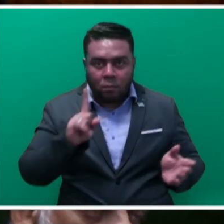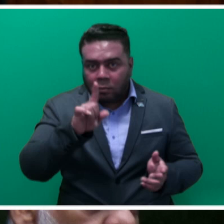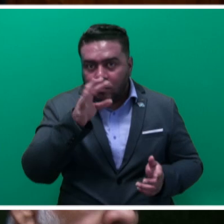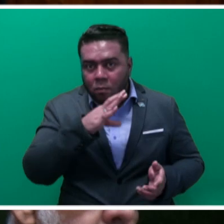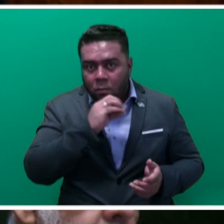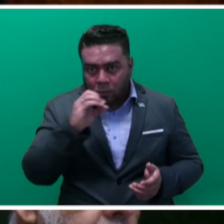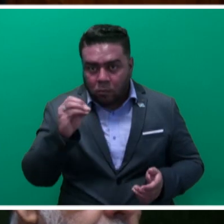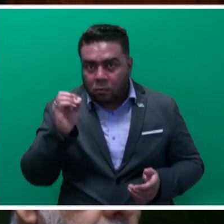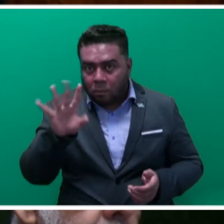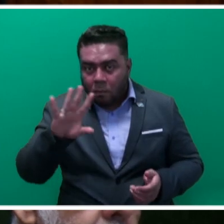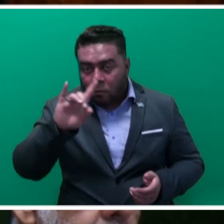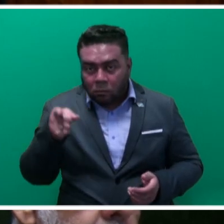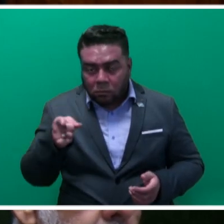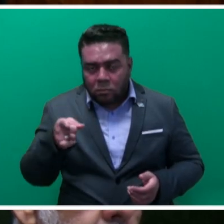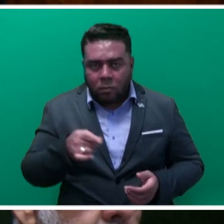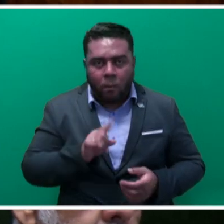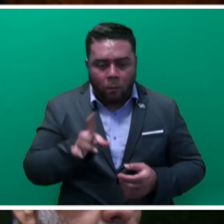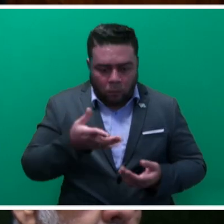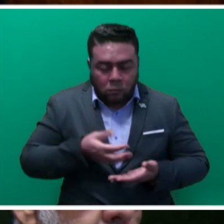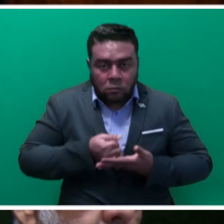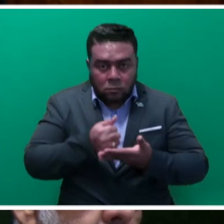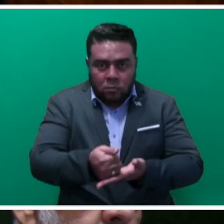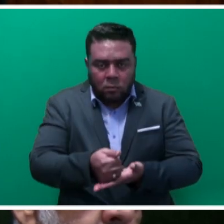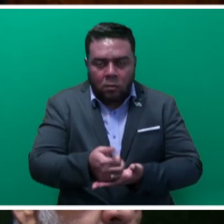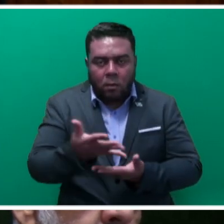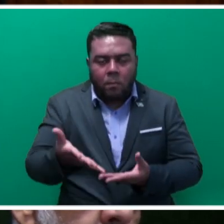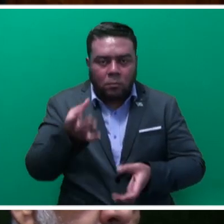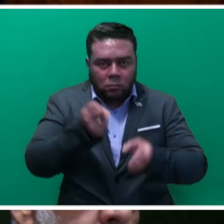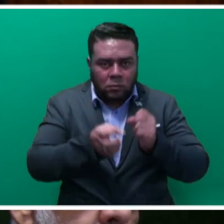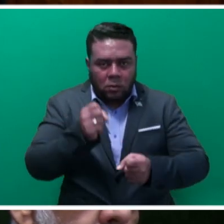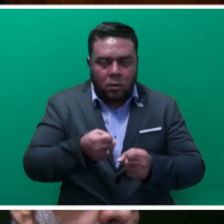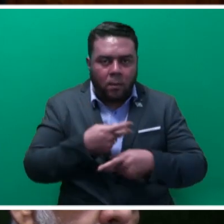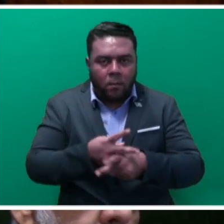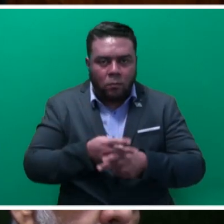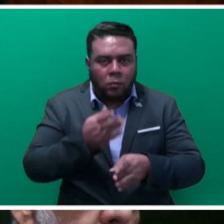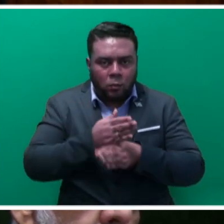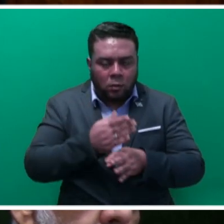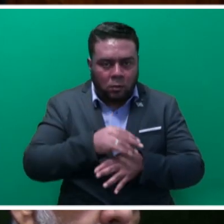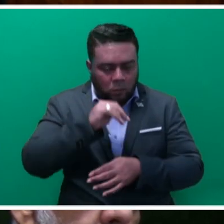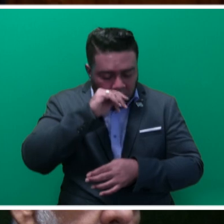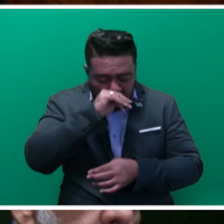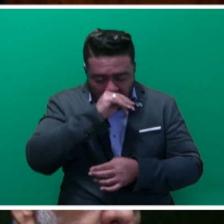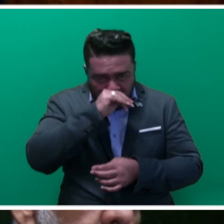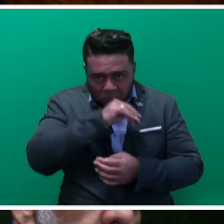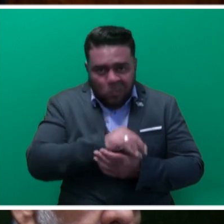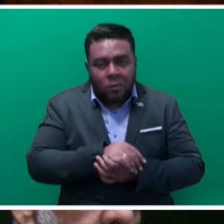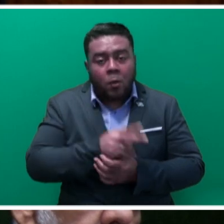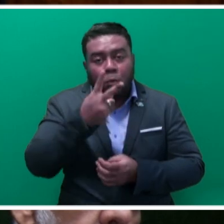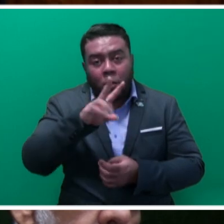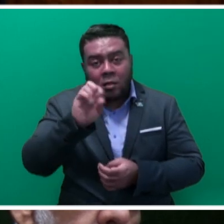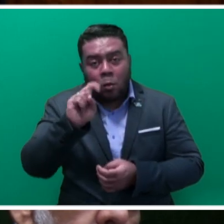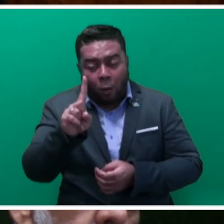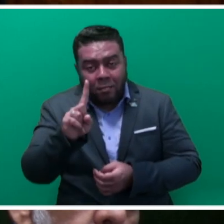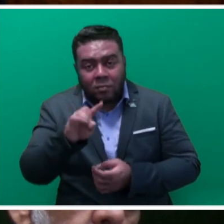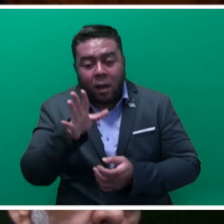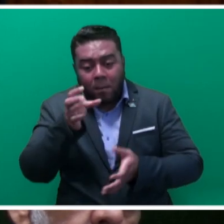110,000 to assist in the commercialization of dairy farming operations. 21 dairy farmers